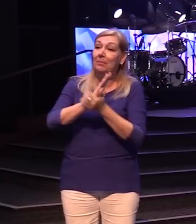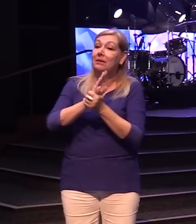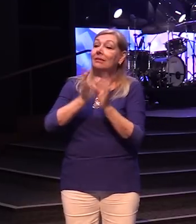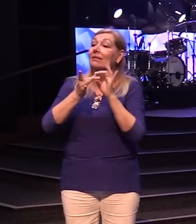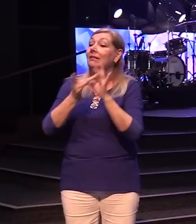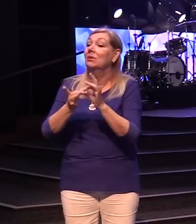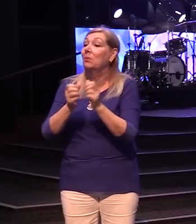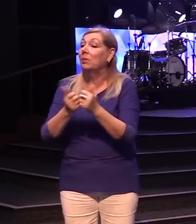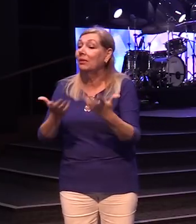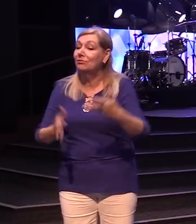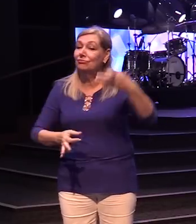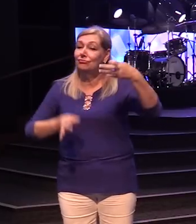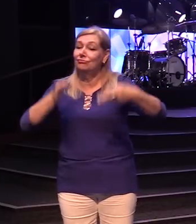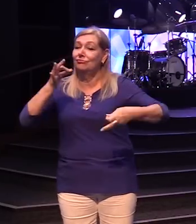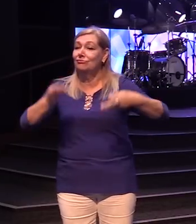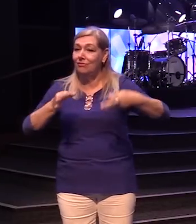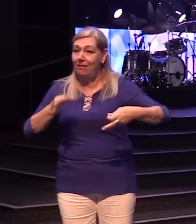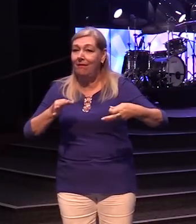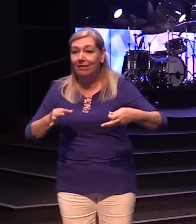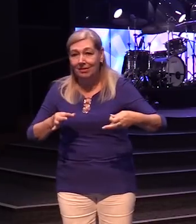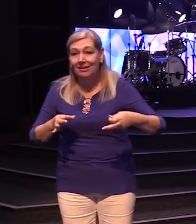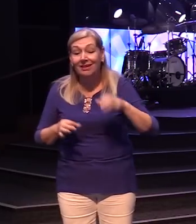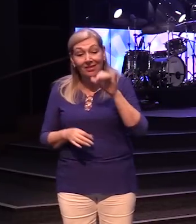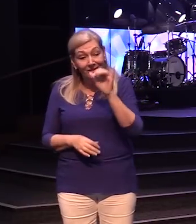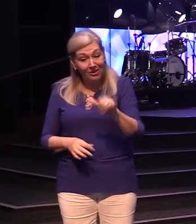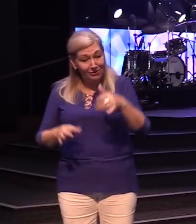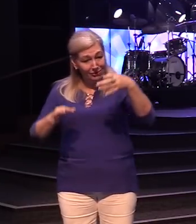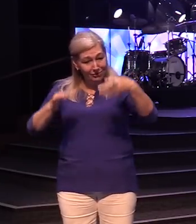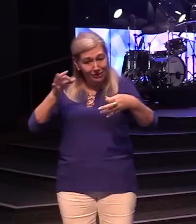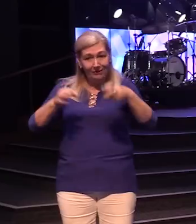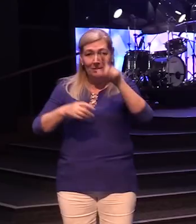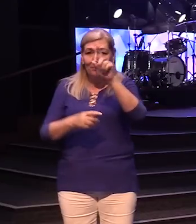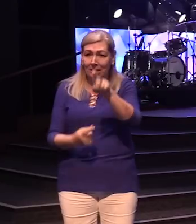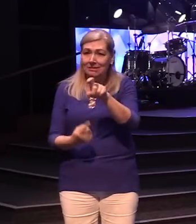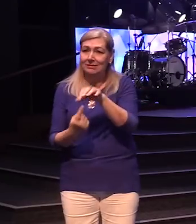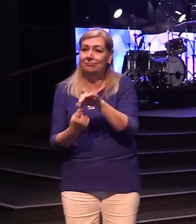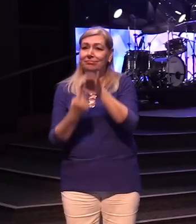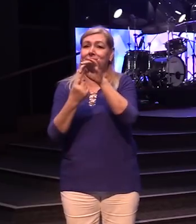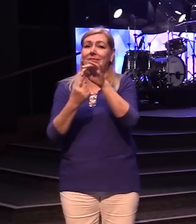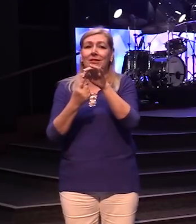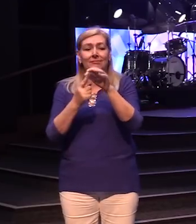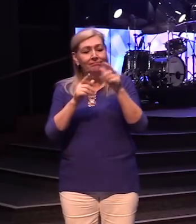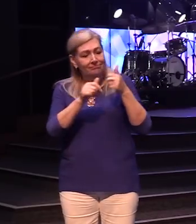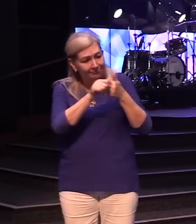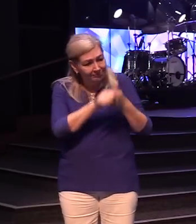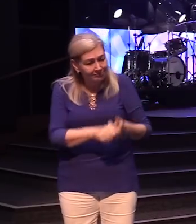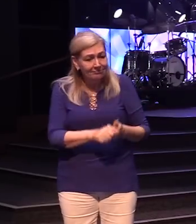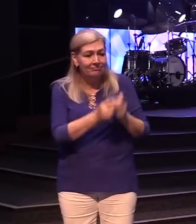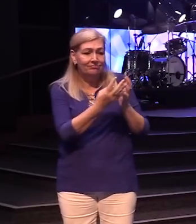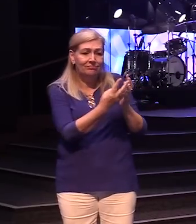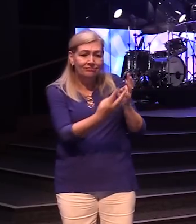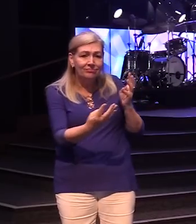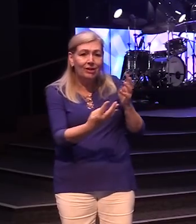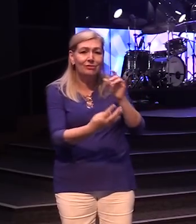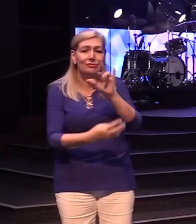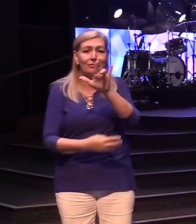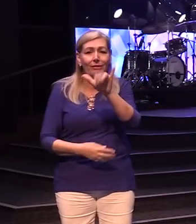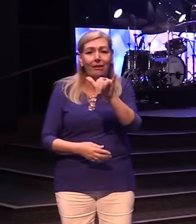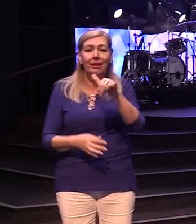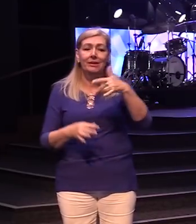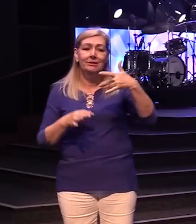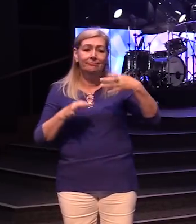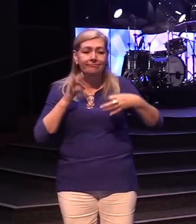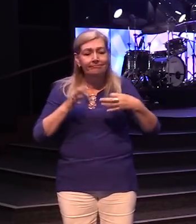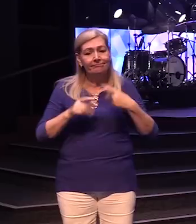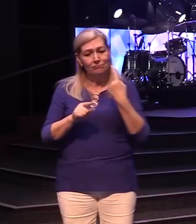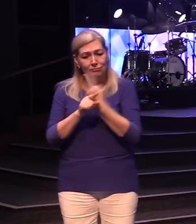trials. The trials were to be done in a civil and legal way with the jury, and that they should be done